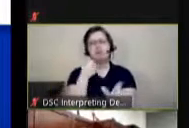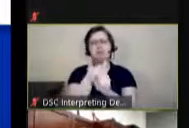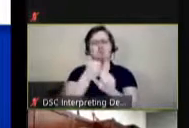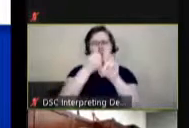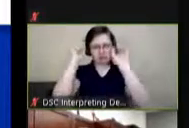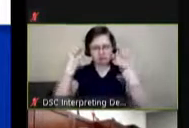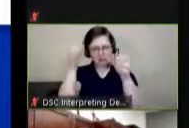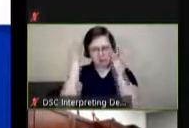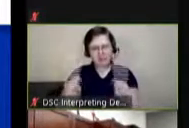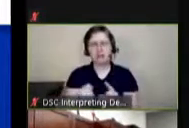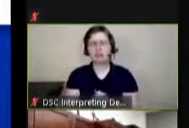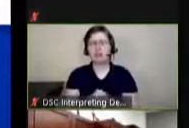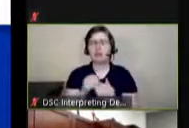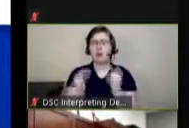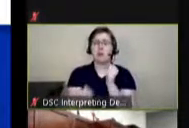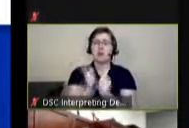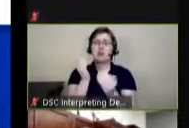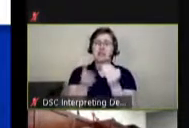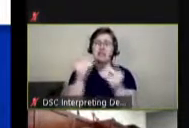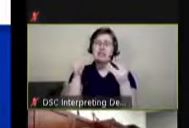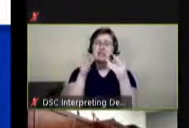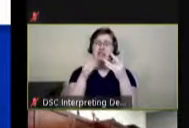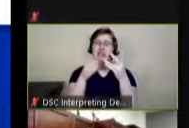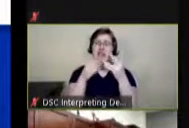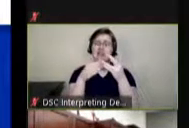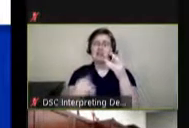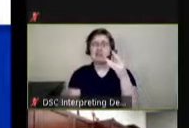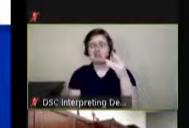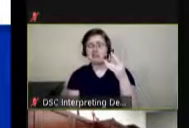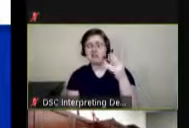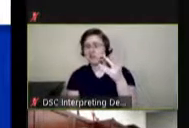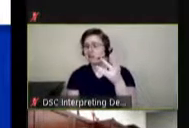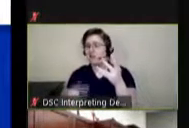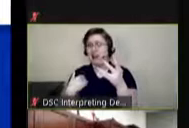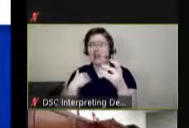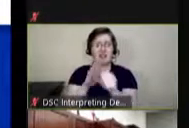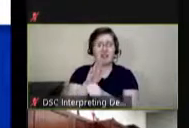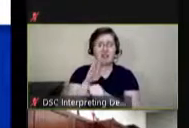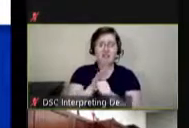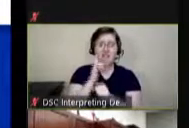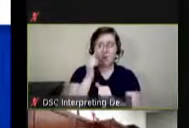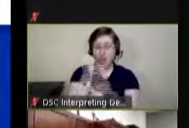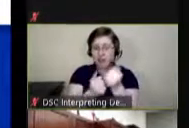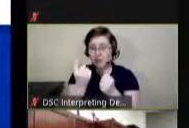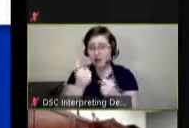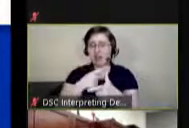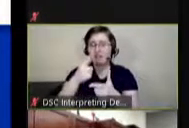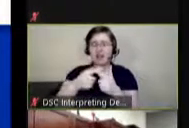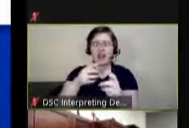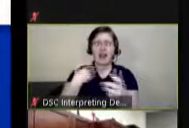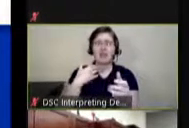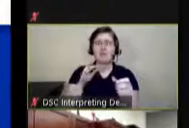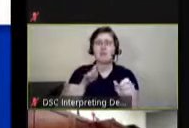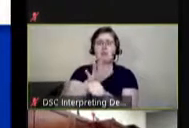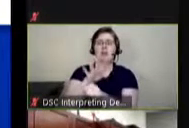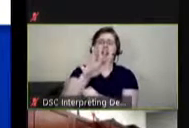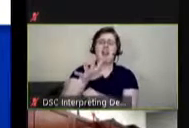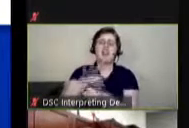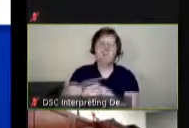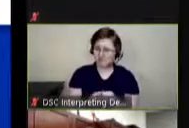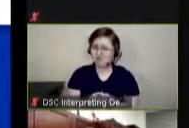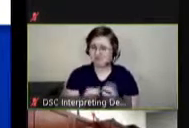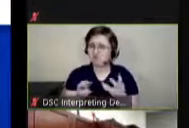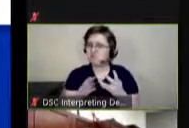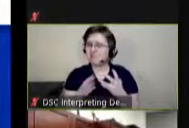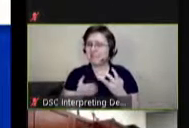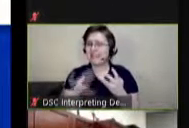probably the easiest thing because you have vaccine enough to do everybody and then some. And so that's really